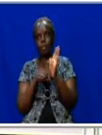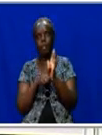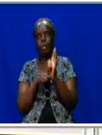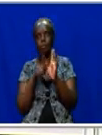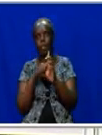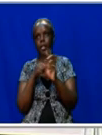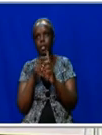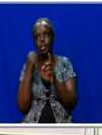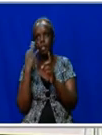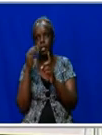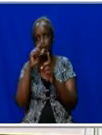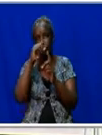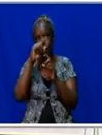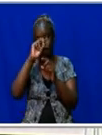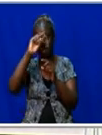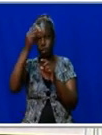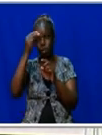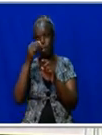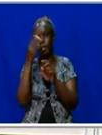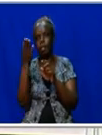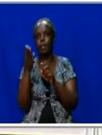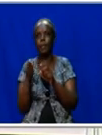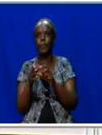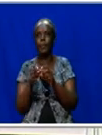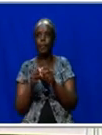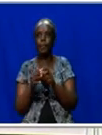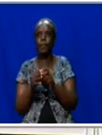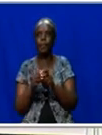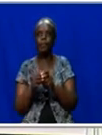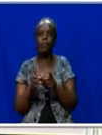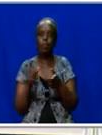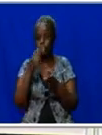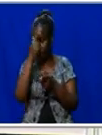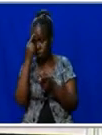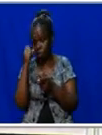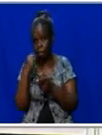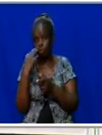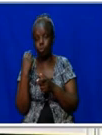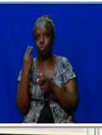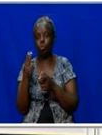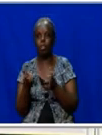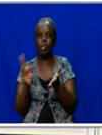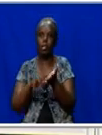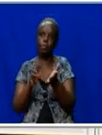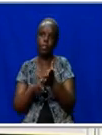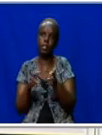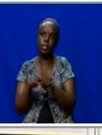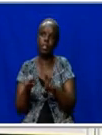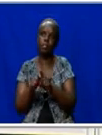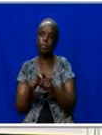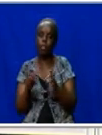square, which can be expressed in form of these two factors. And because these two factors are repeated, we